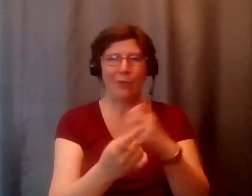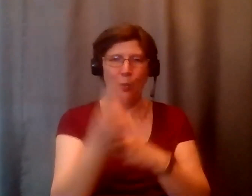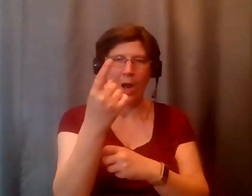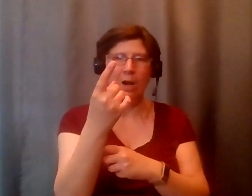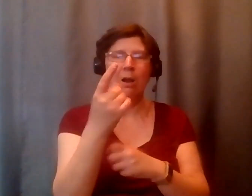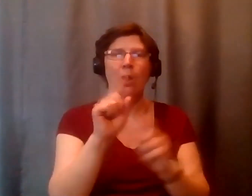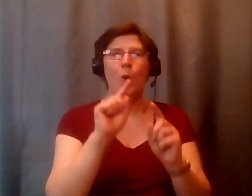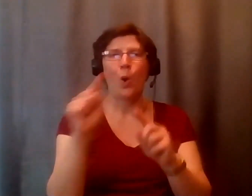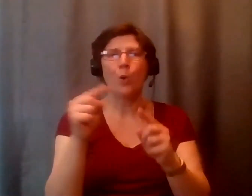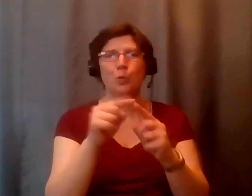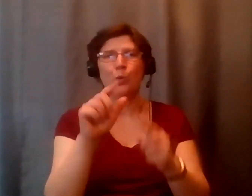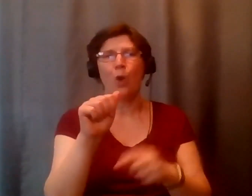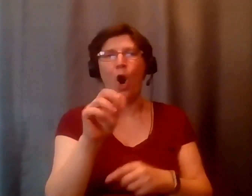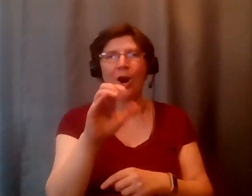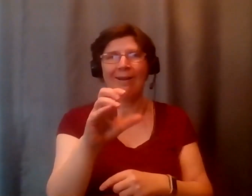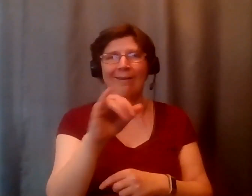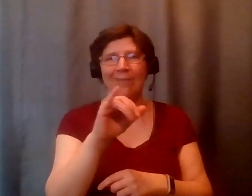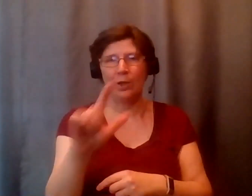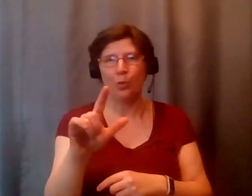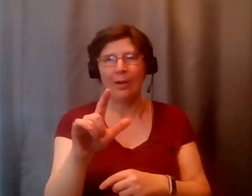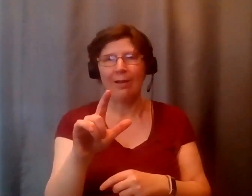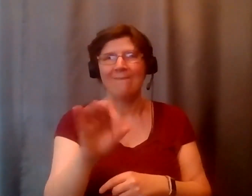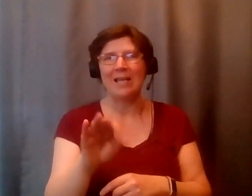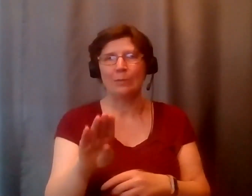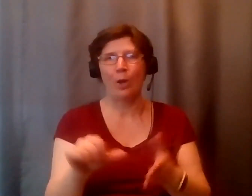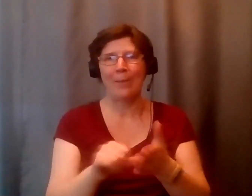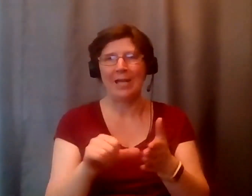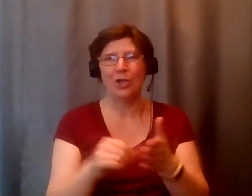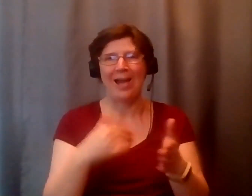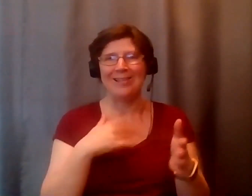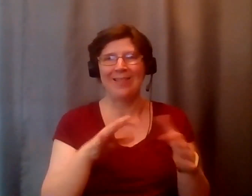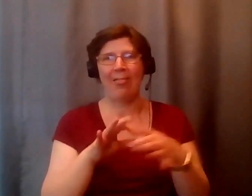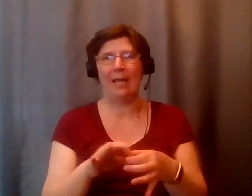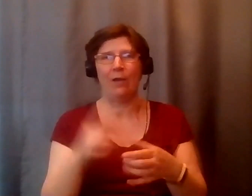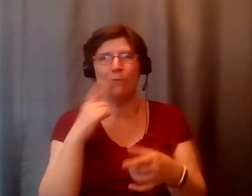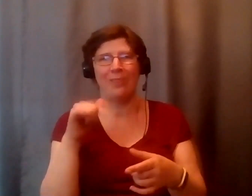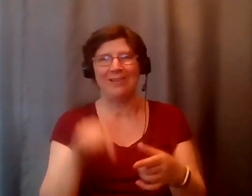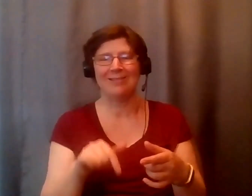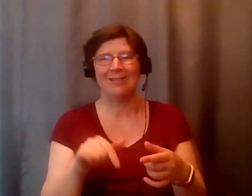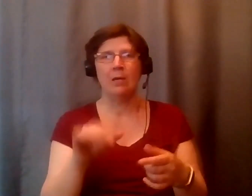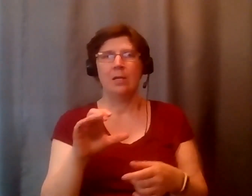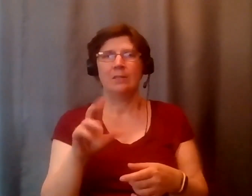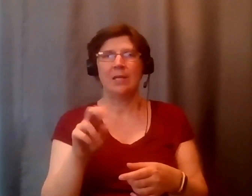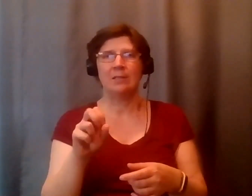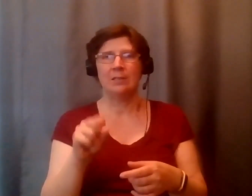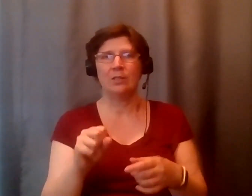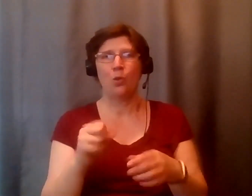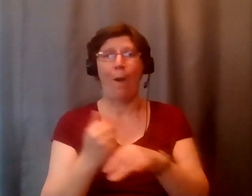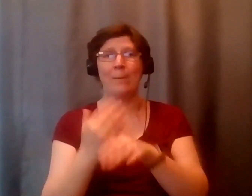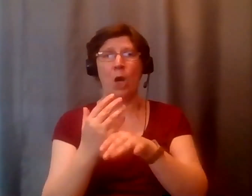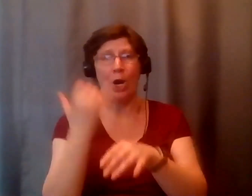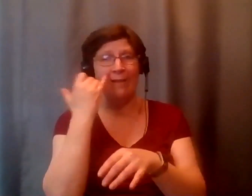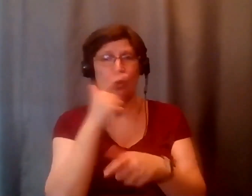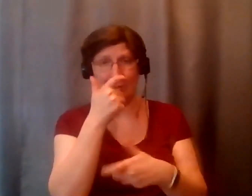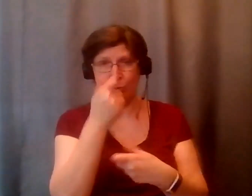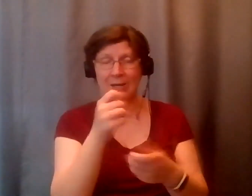goes to the ARC of Illinois Facebook page has the link to the census webinar, so that if you are interested in